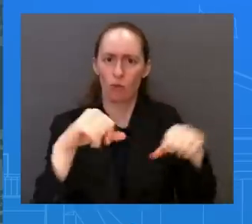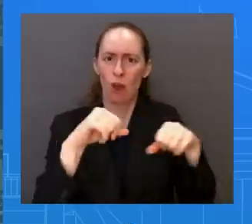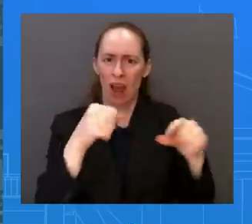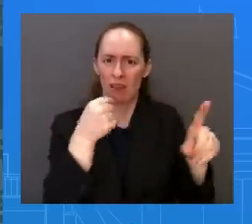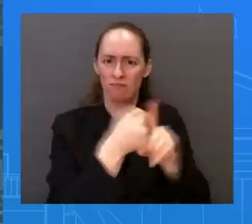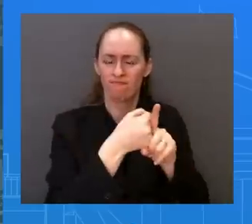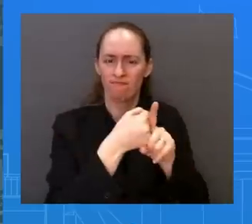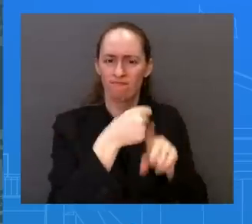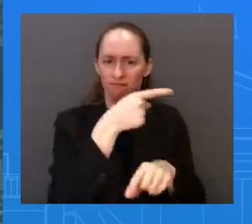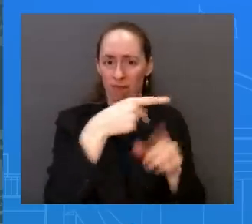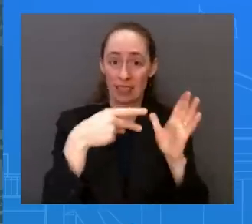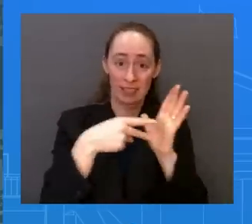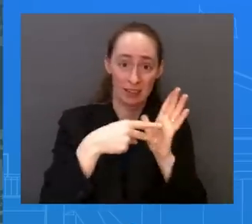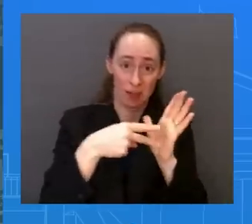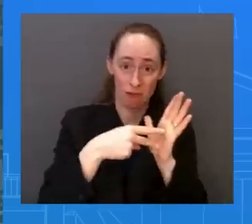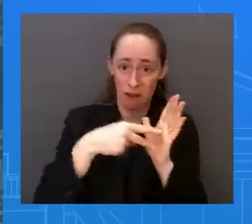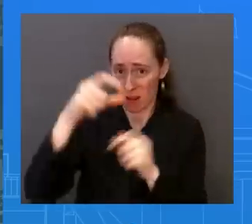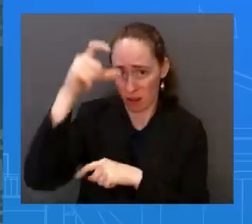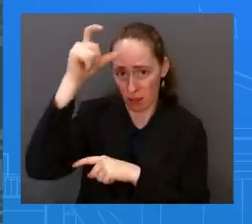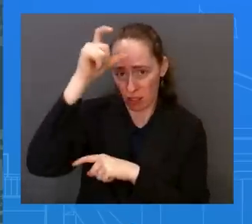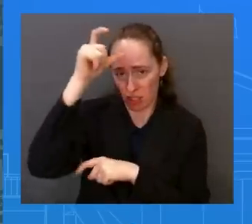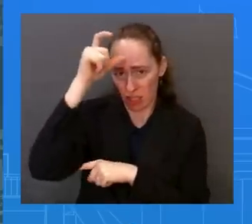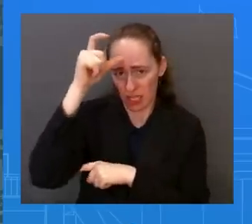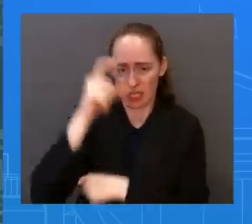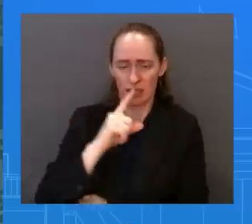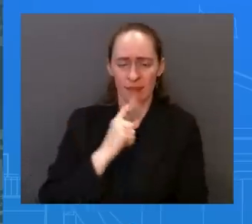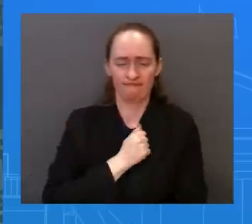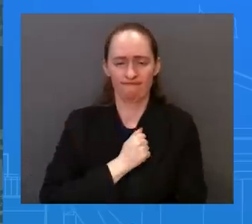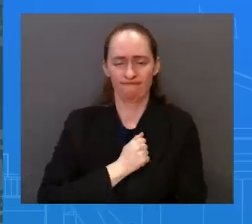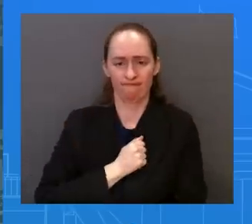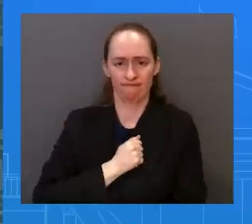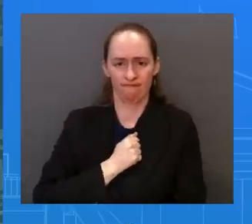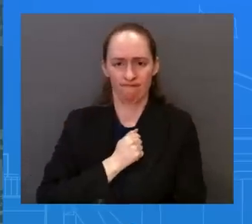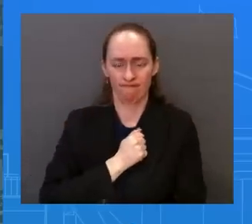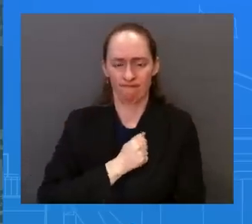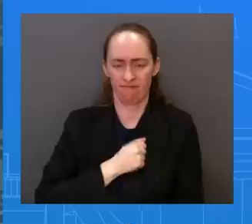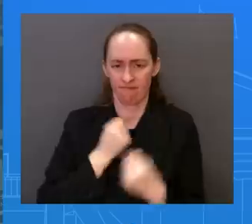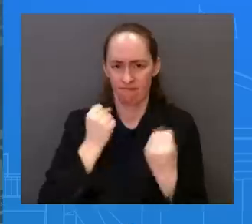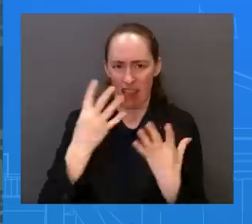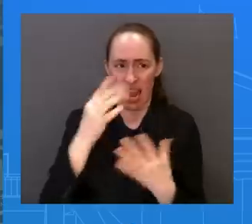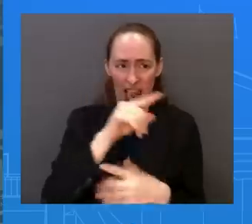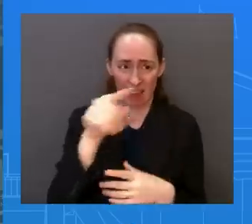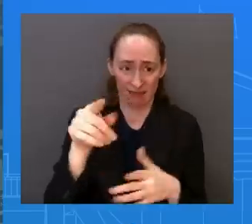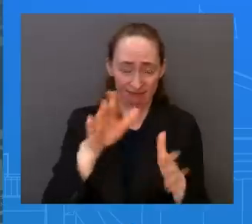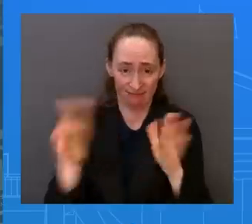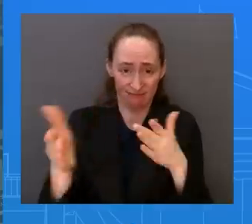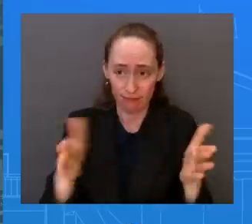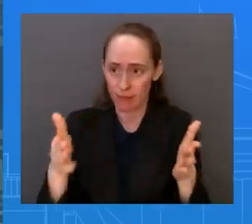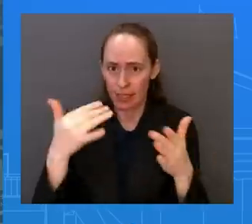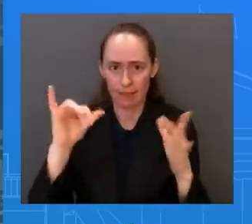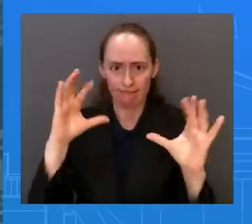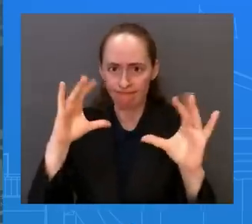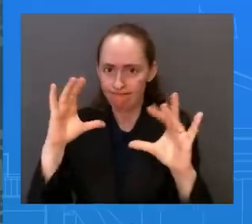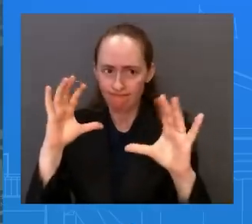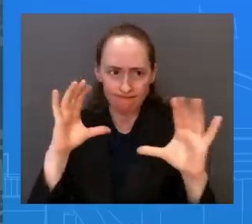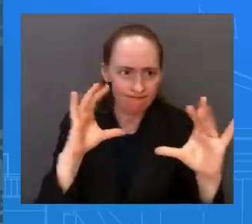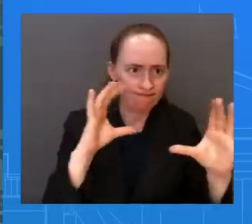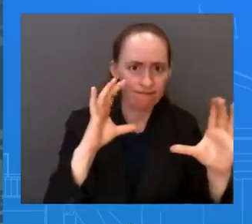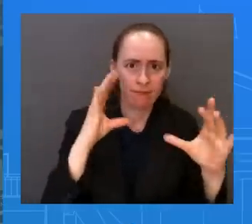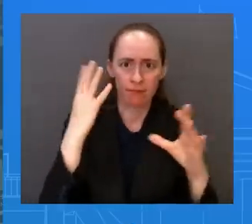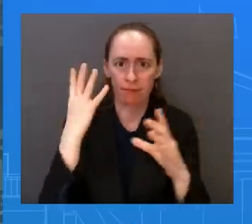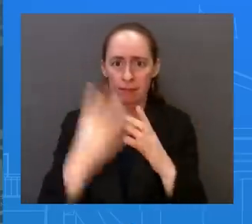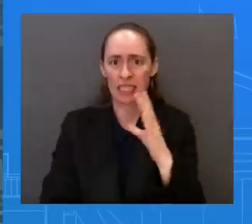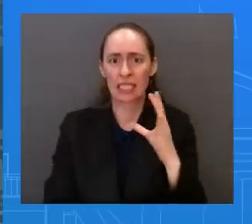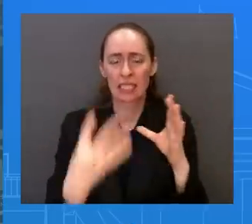the devastating earthquakes that have thus far claimed thousands of lives and caused massive destruction in Turkey and